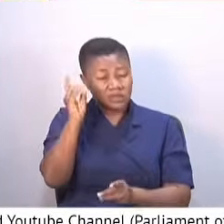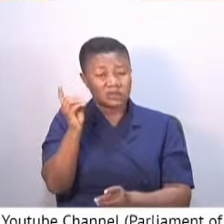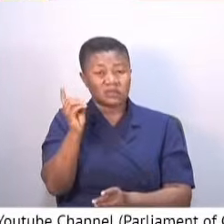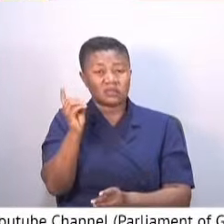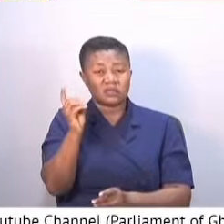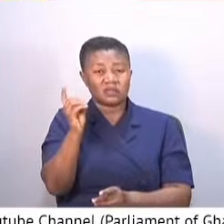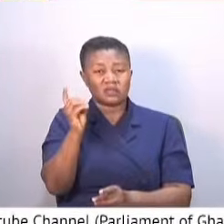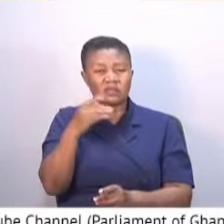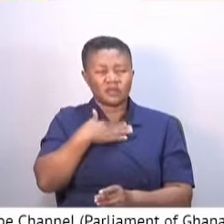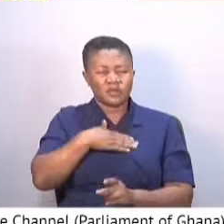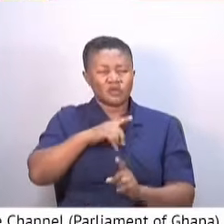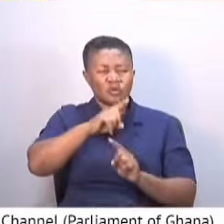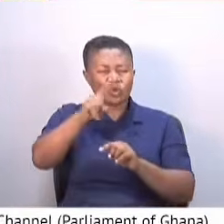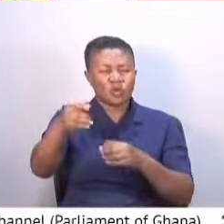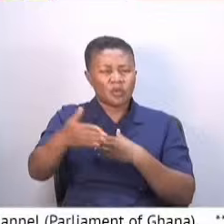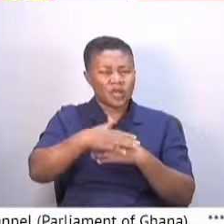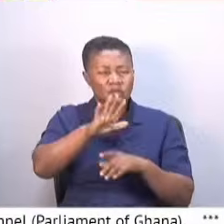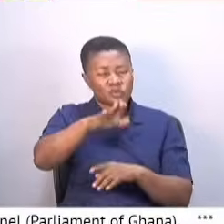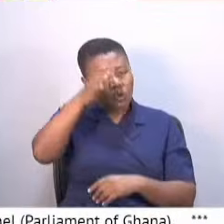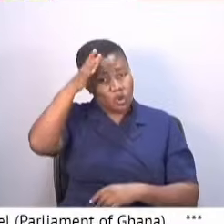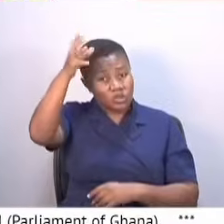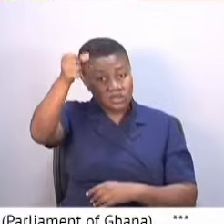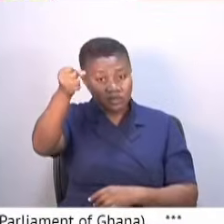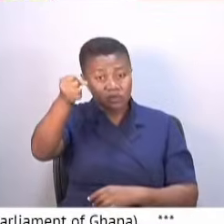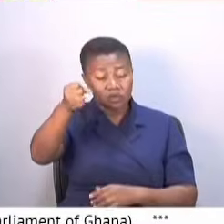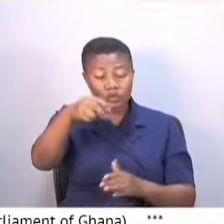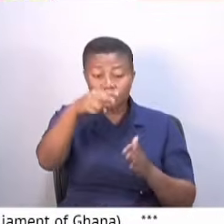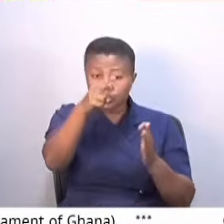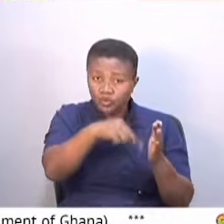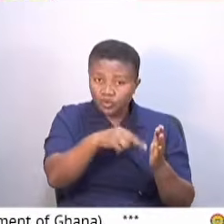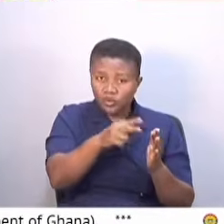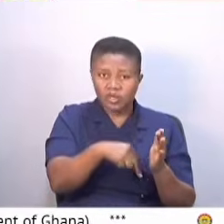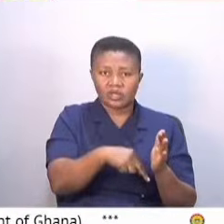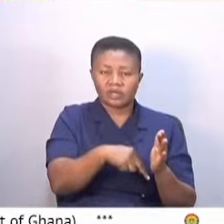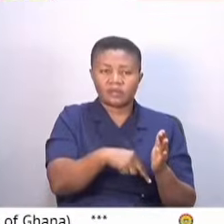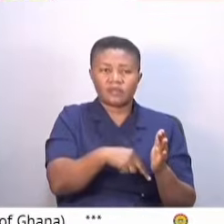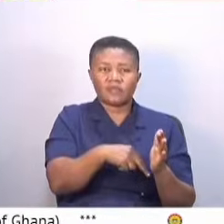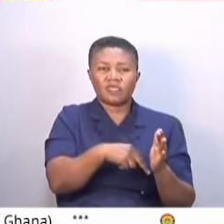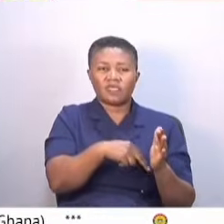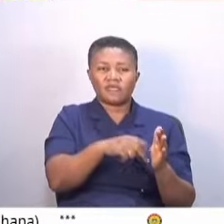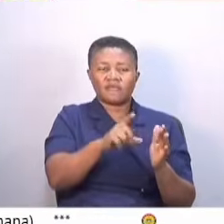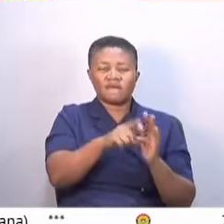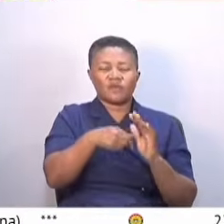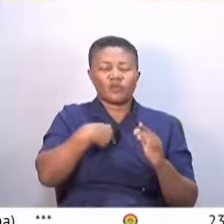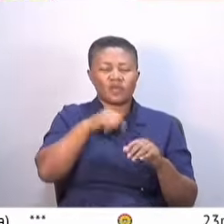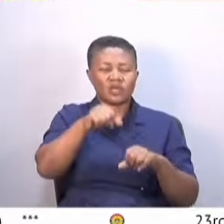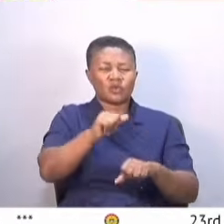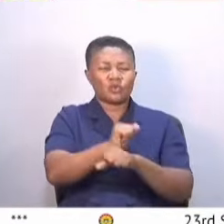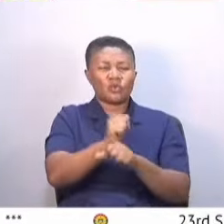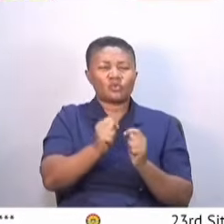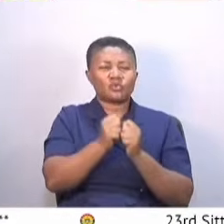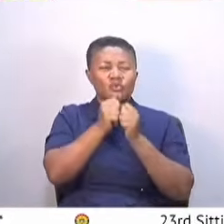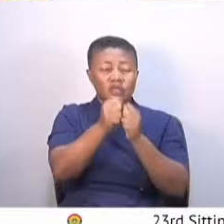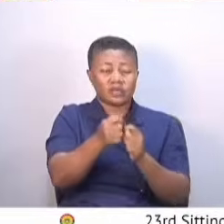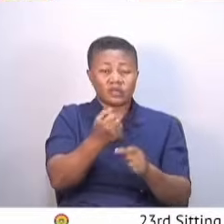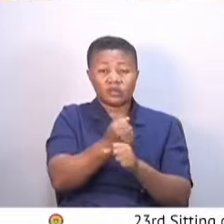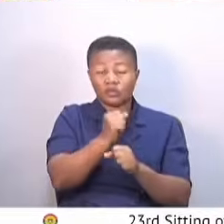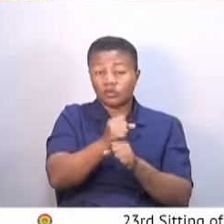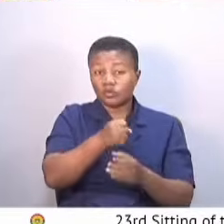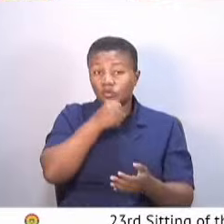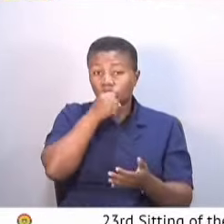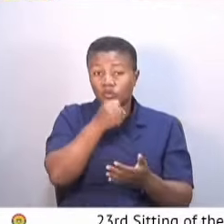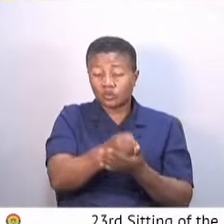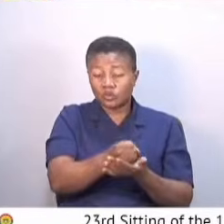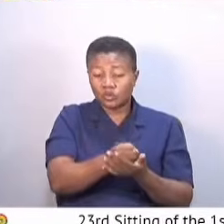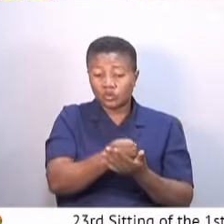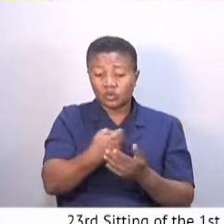go back to the concept, read it, and then we can move together to ensure that this country, we are able